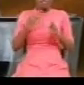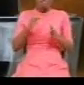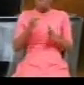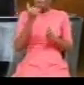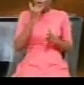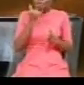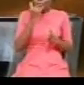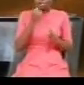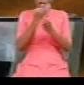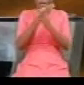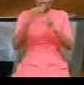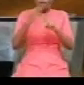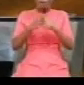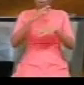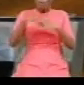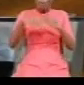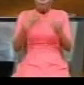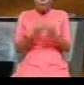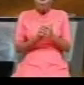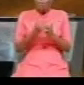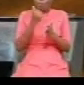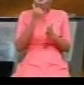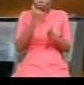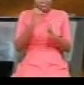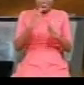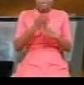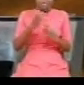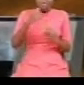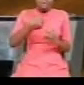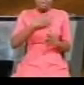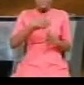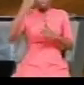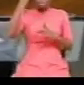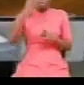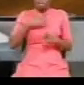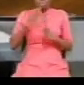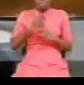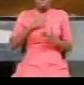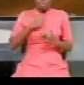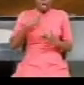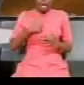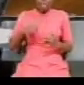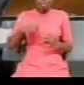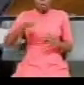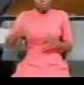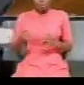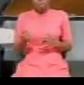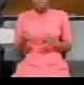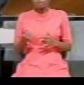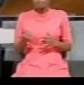offense, free from all offense, between me and God and between me and others.